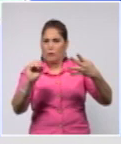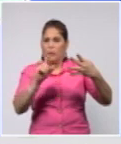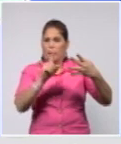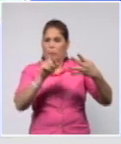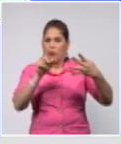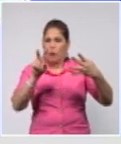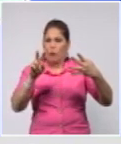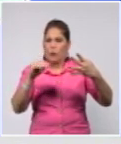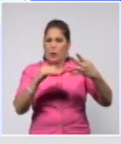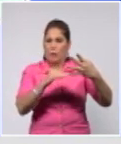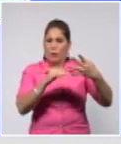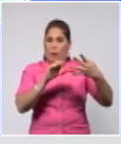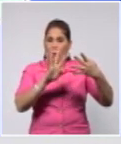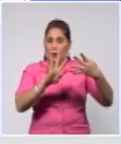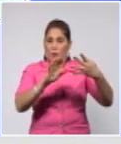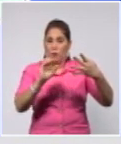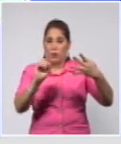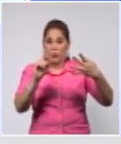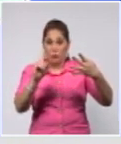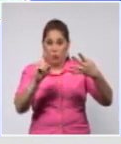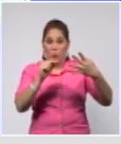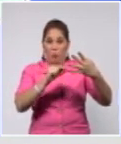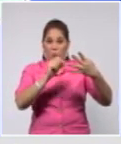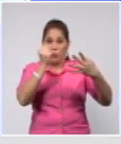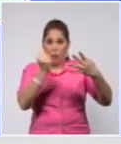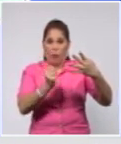1,122,241 cases and